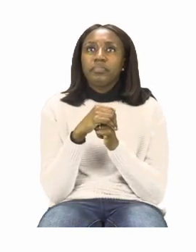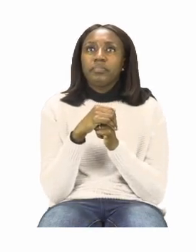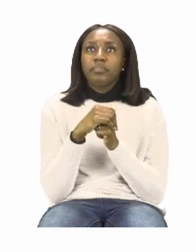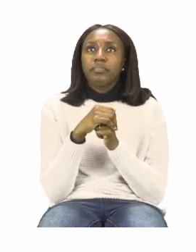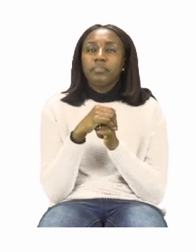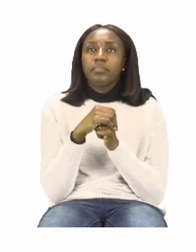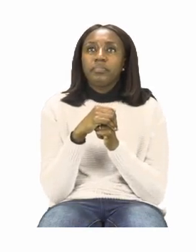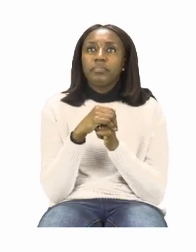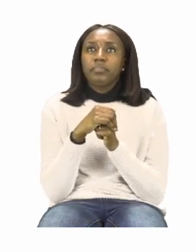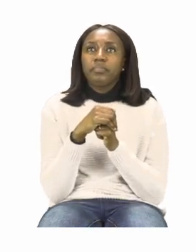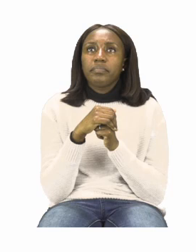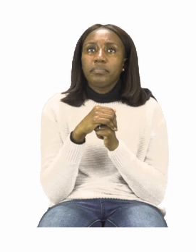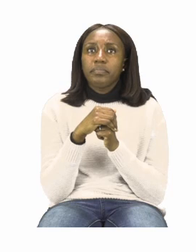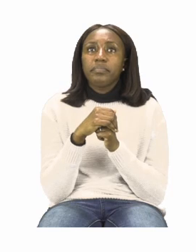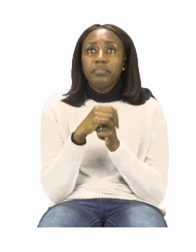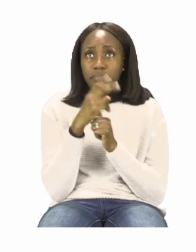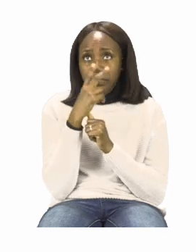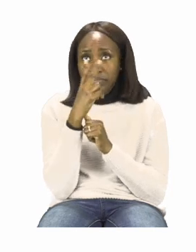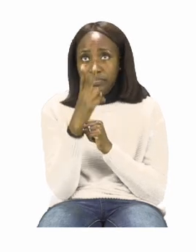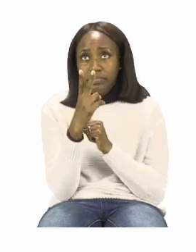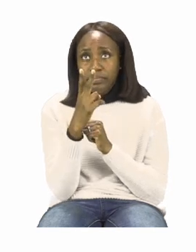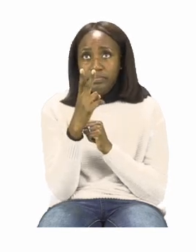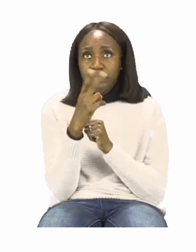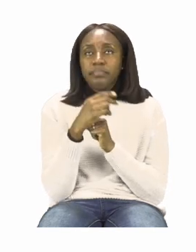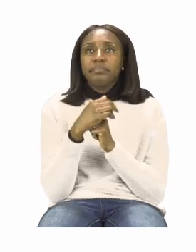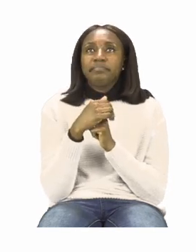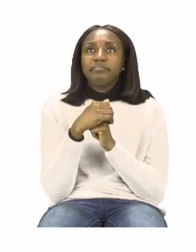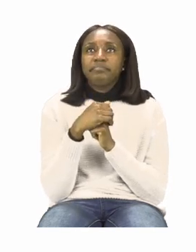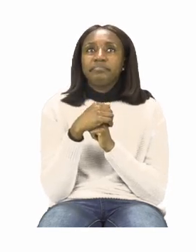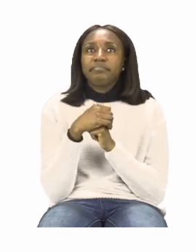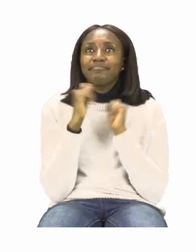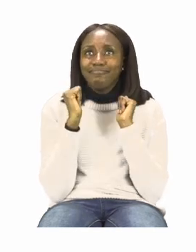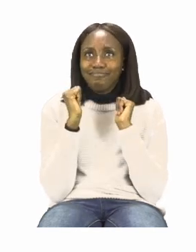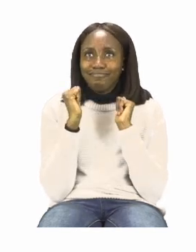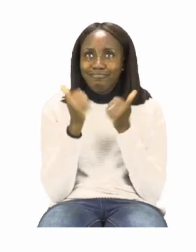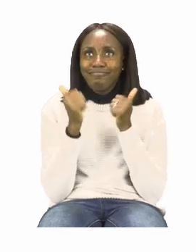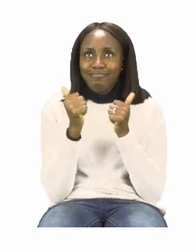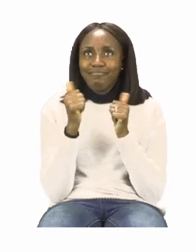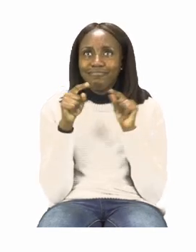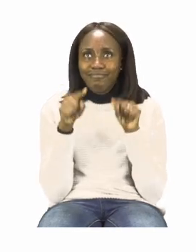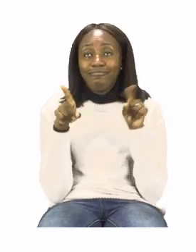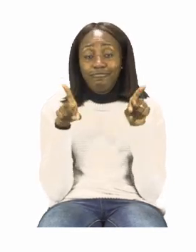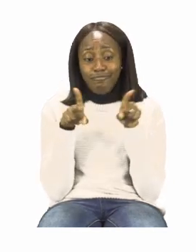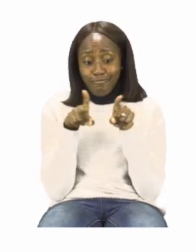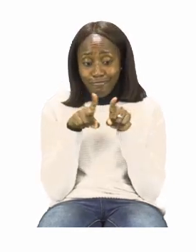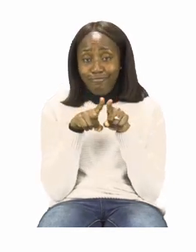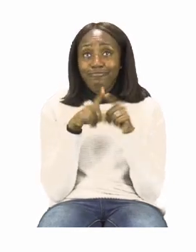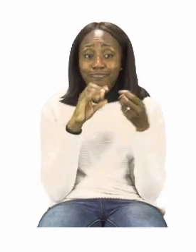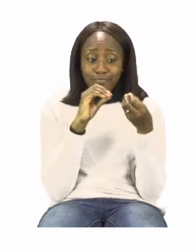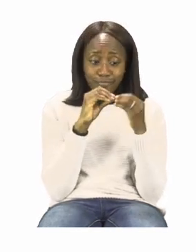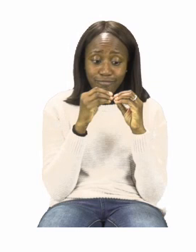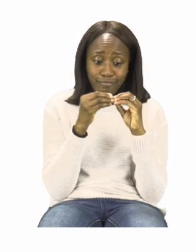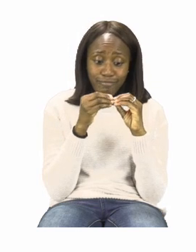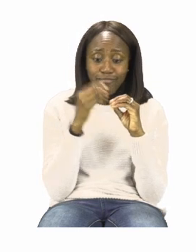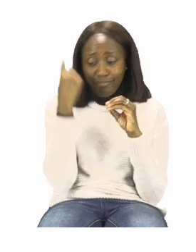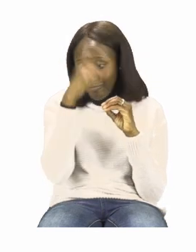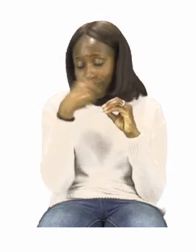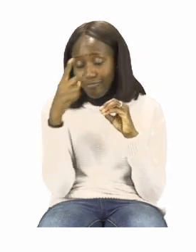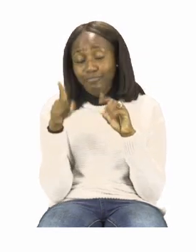There you go. Now you have matched your pictures with